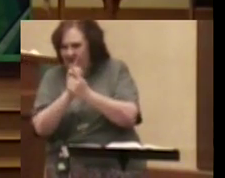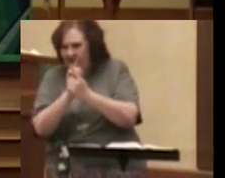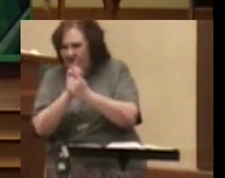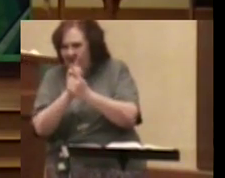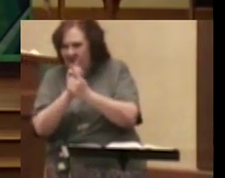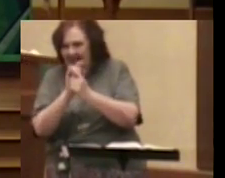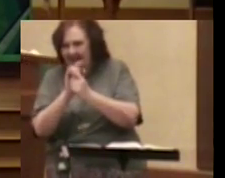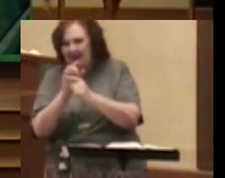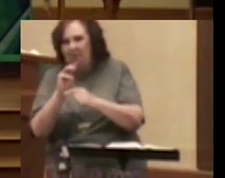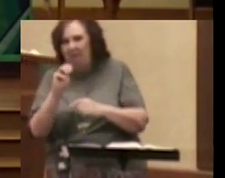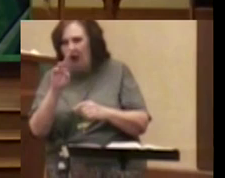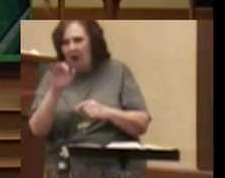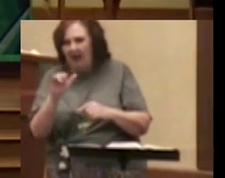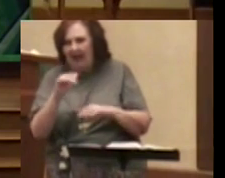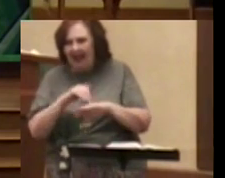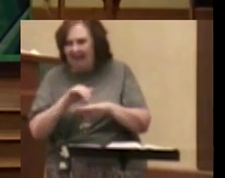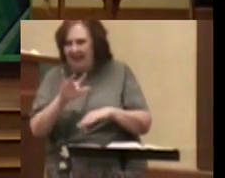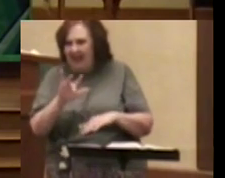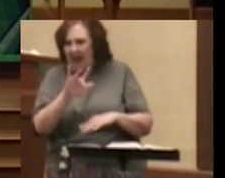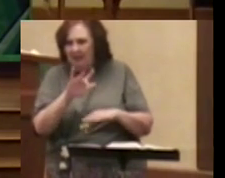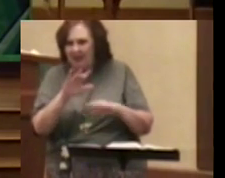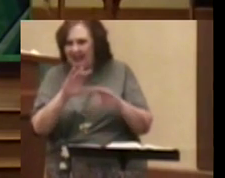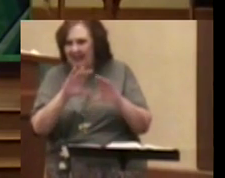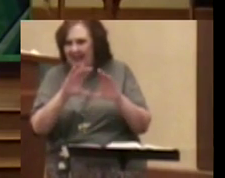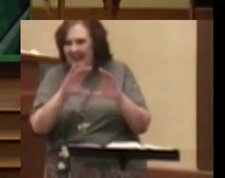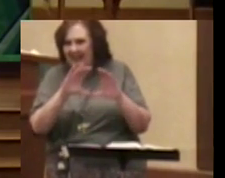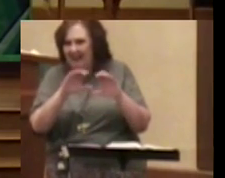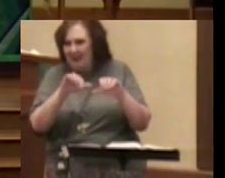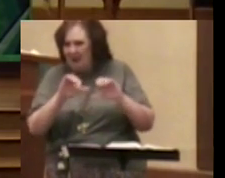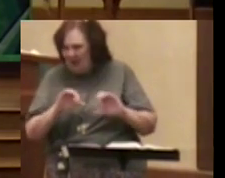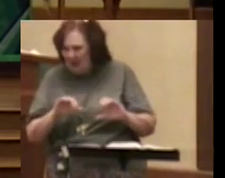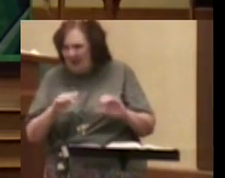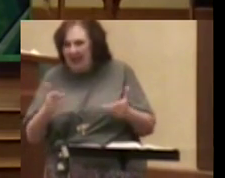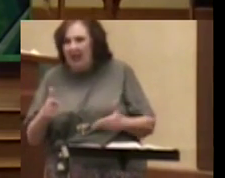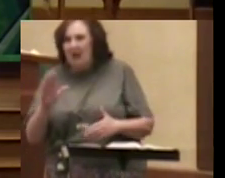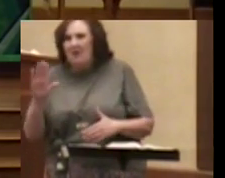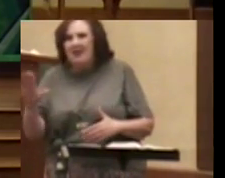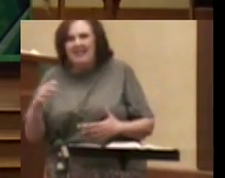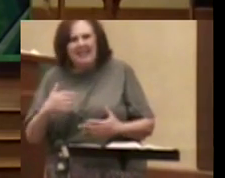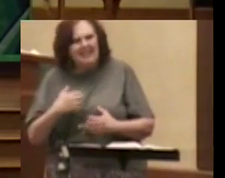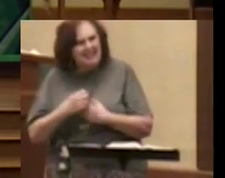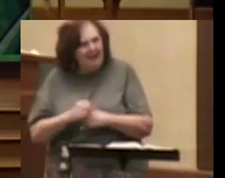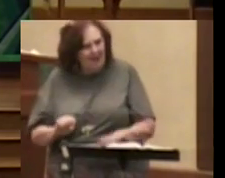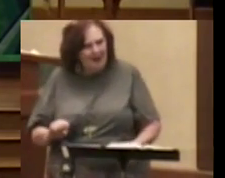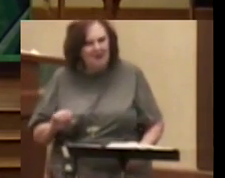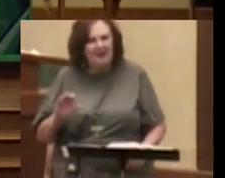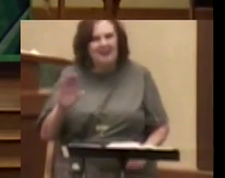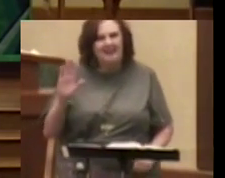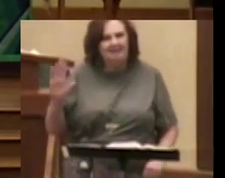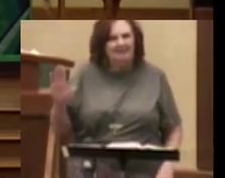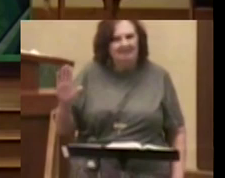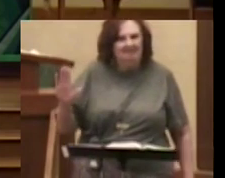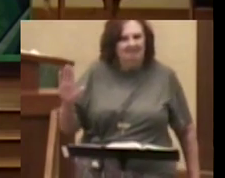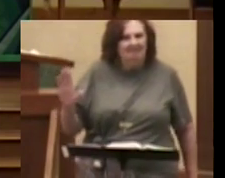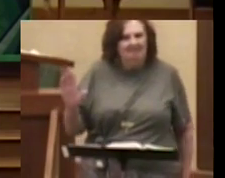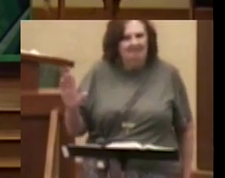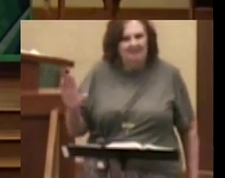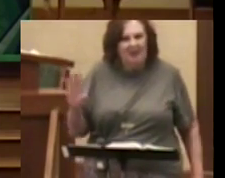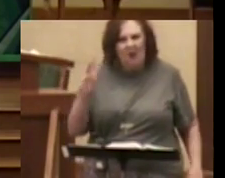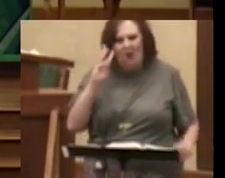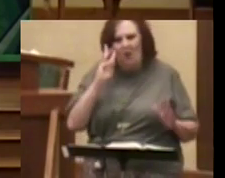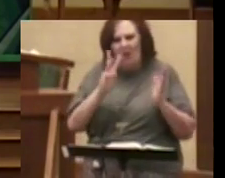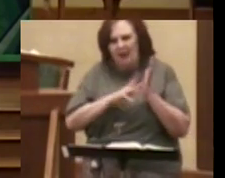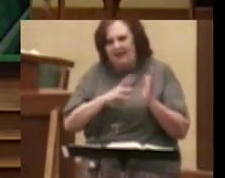the empty tomb. Here was his light, here was his salvation. It was a great witness to